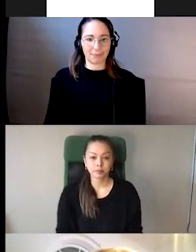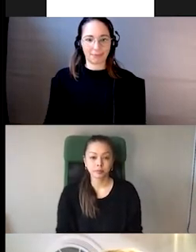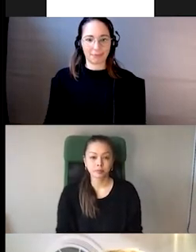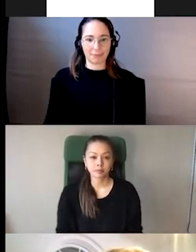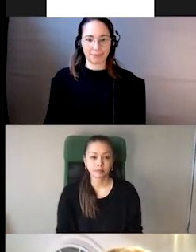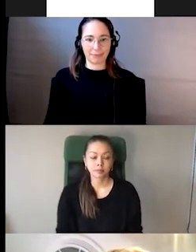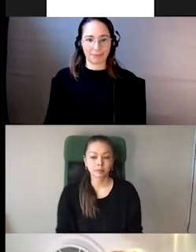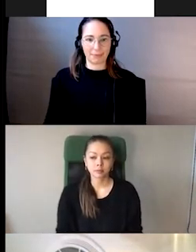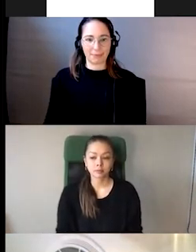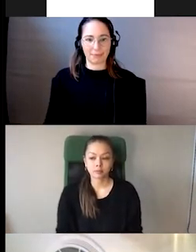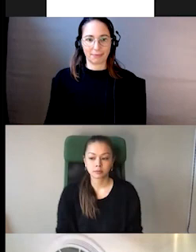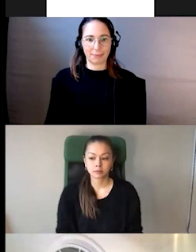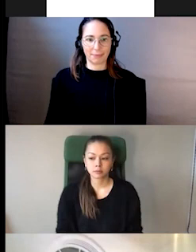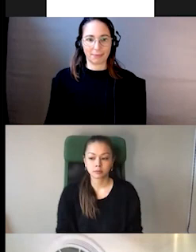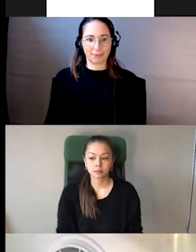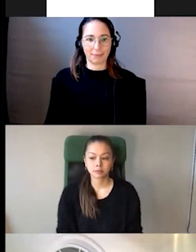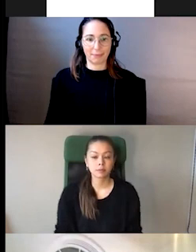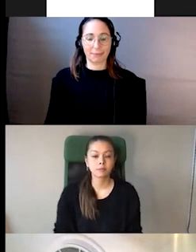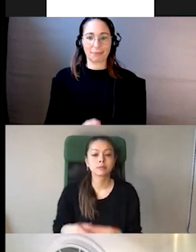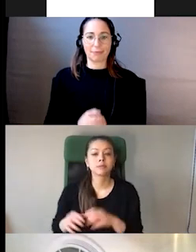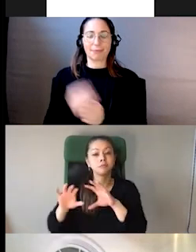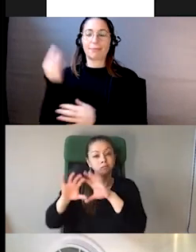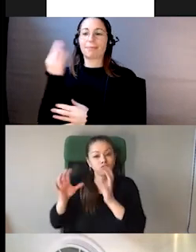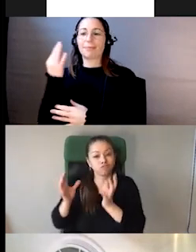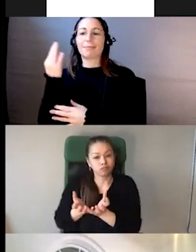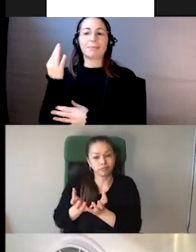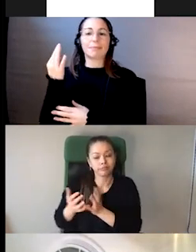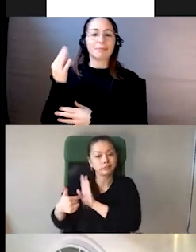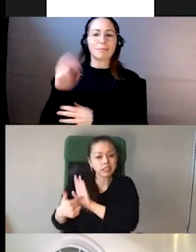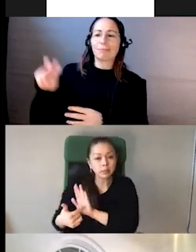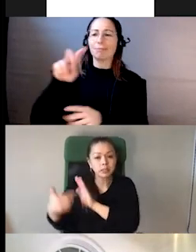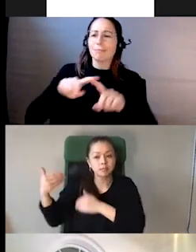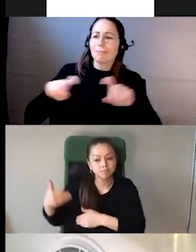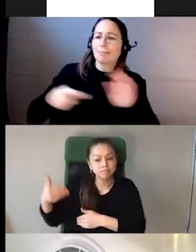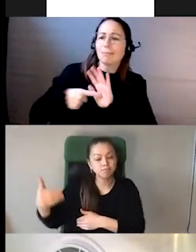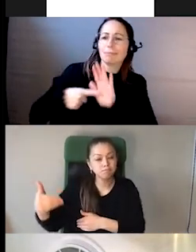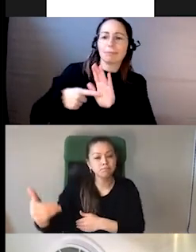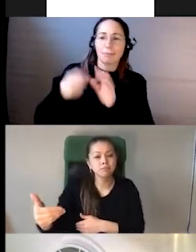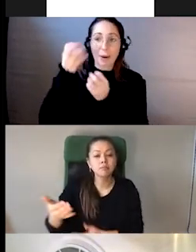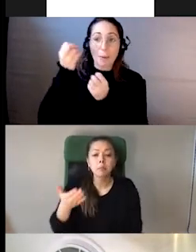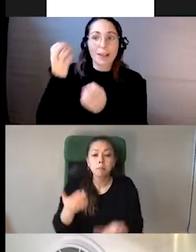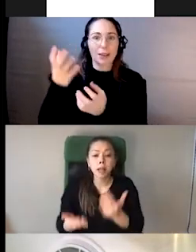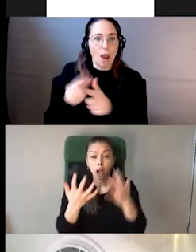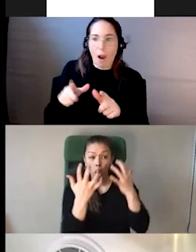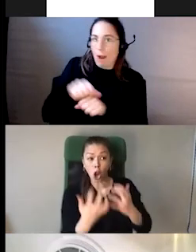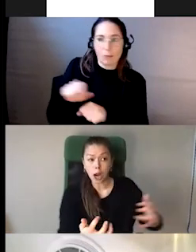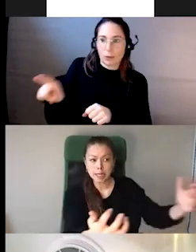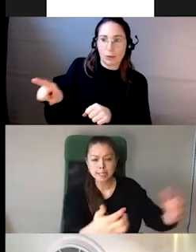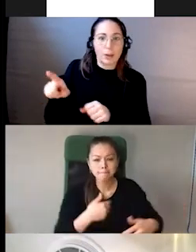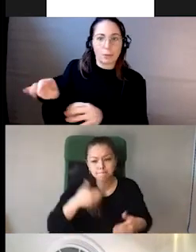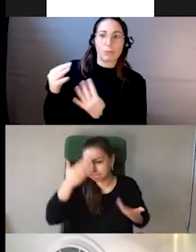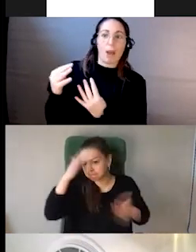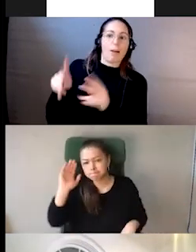Our exhibits share information about languages that might be unfamiliar to the viewer, and they also promote pride